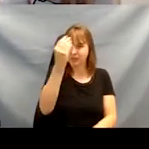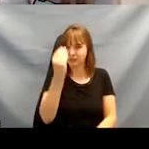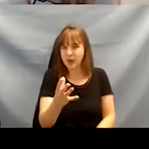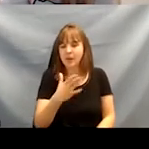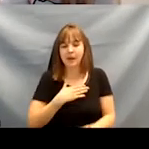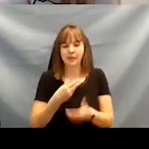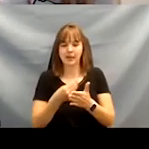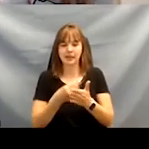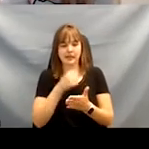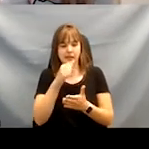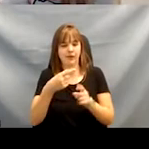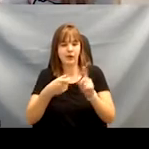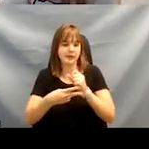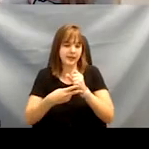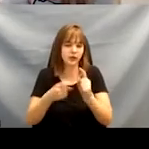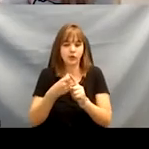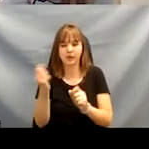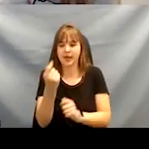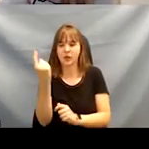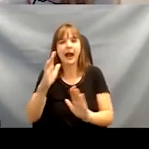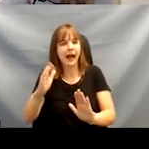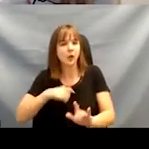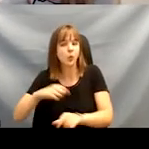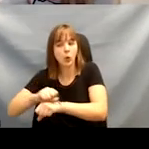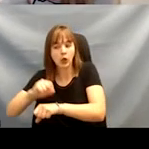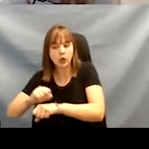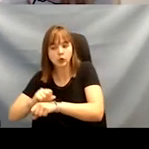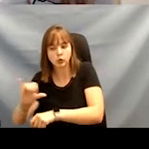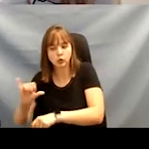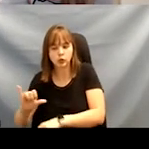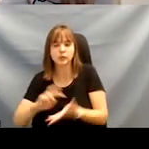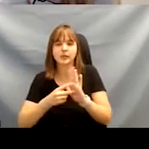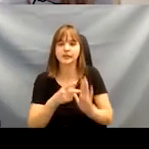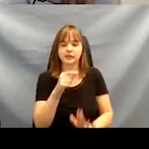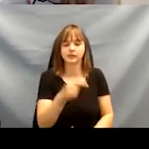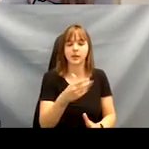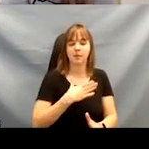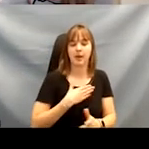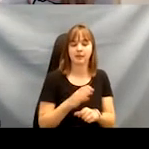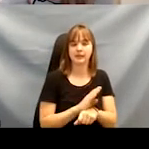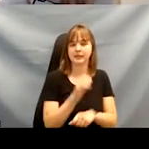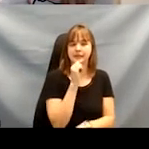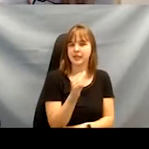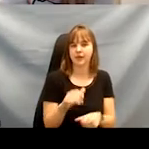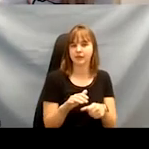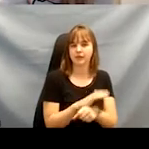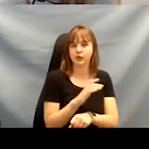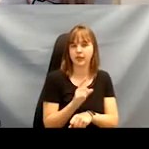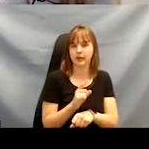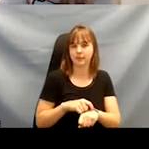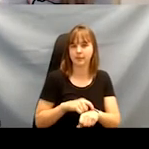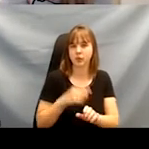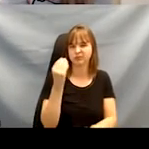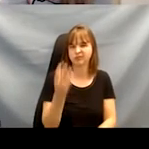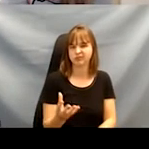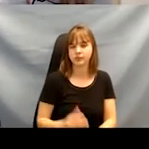anywhere. I have a job. I'm not full-time. And so the money was self-funded, but from my actual work.